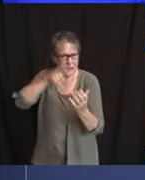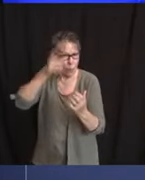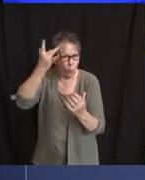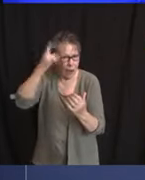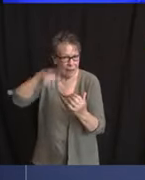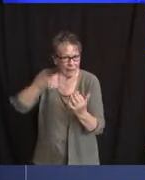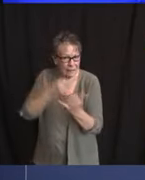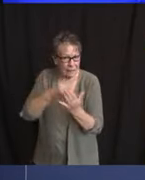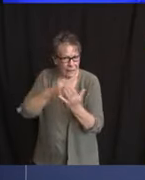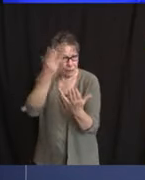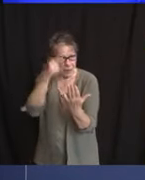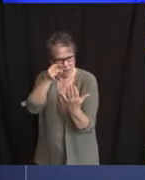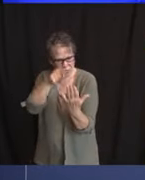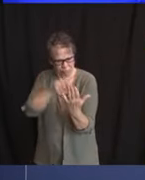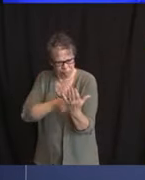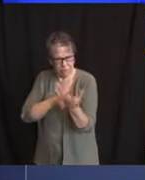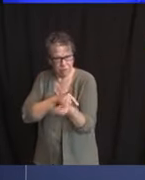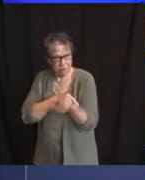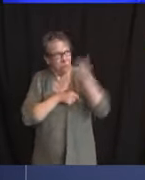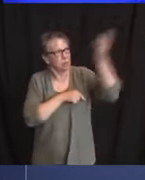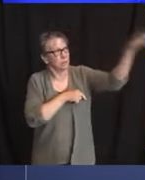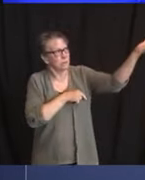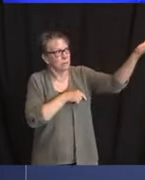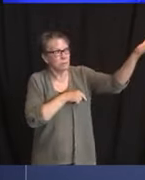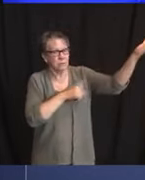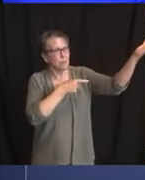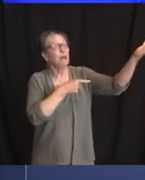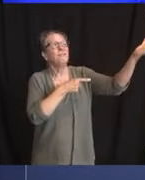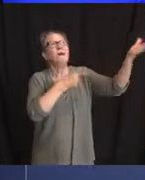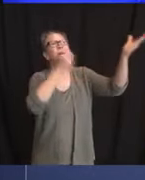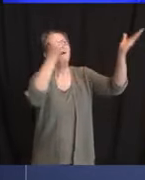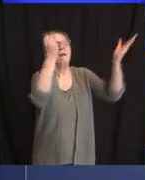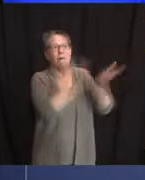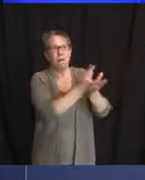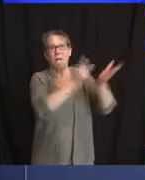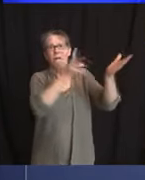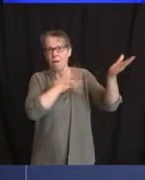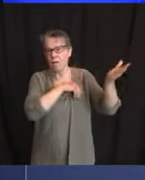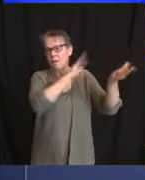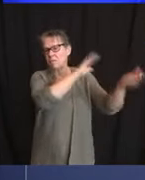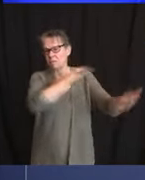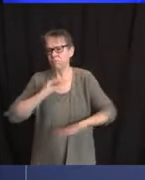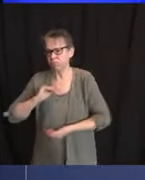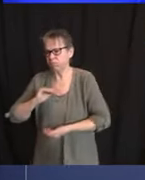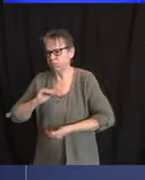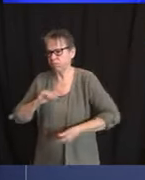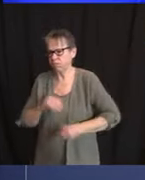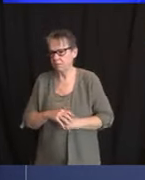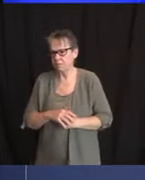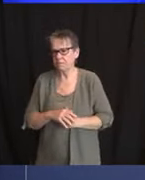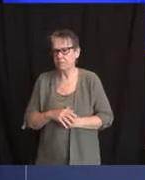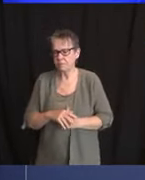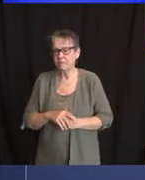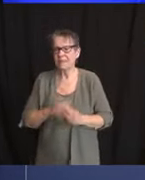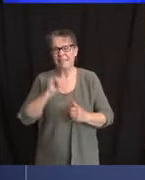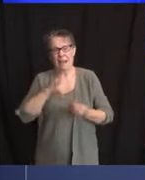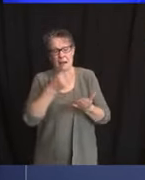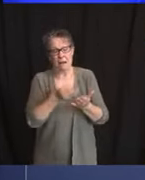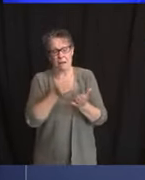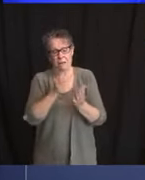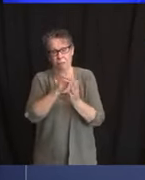provides states with $500 billion in flexible funding, with priority given to the areas of our country with the greatest